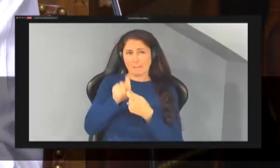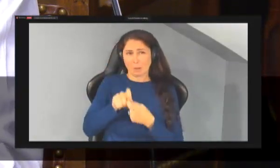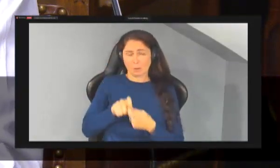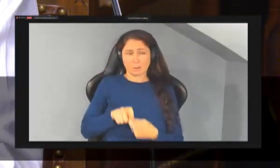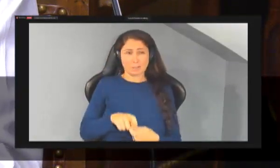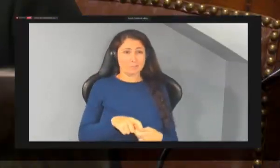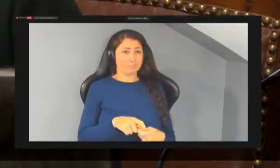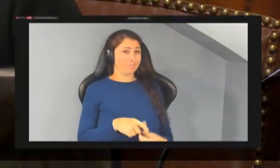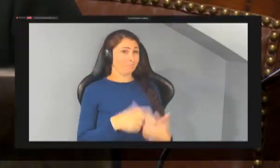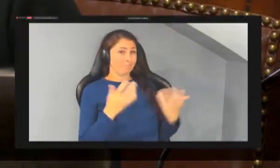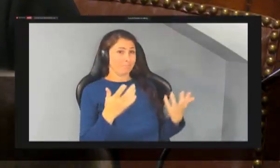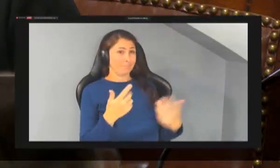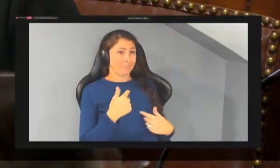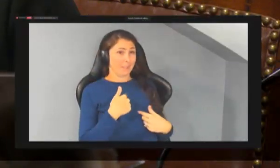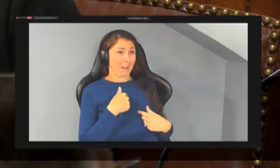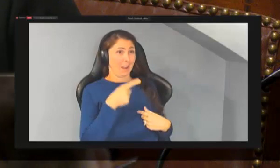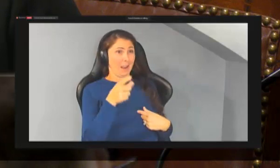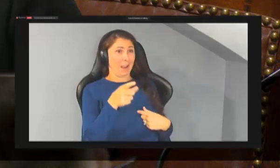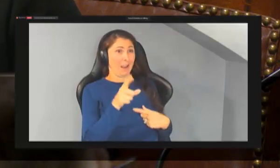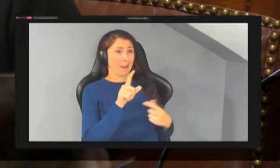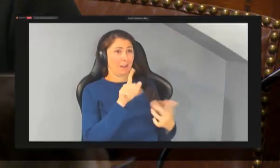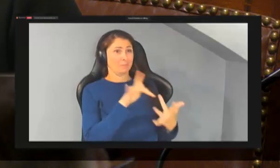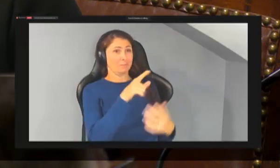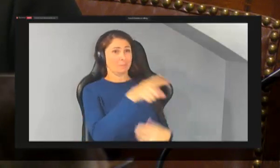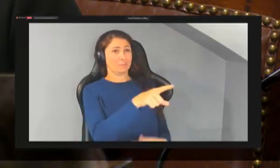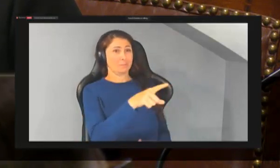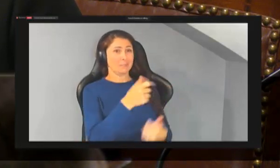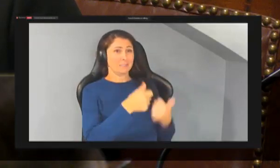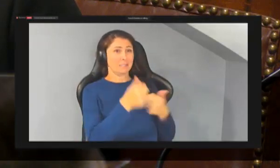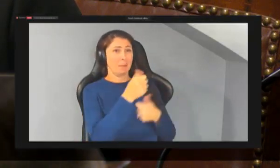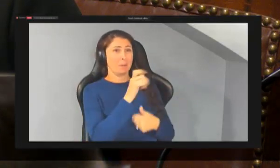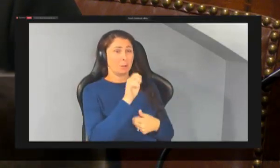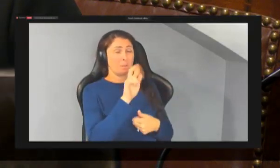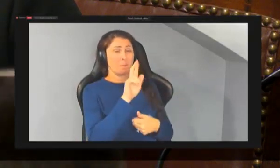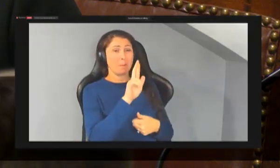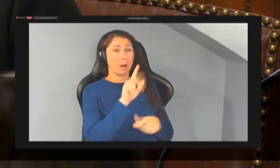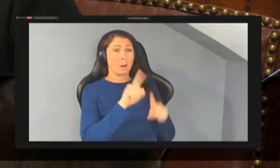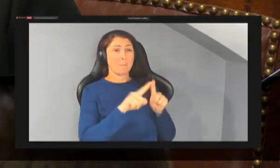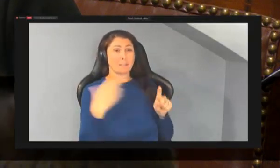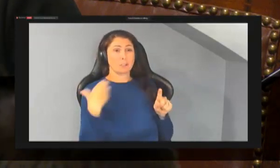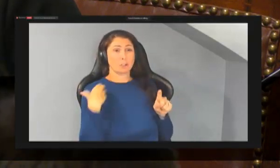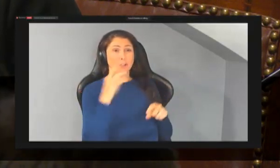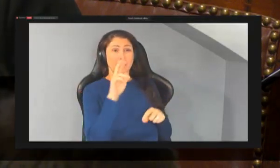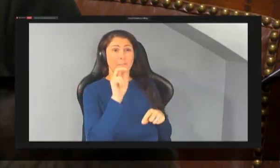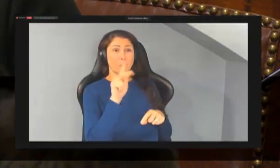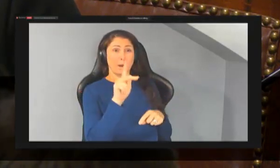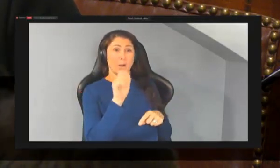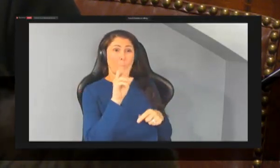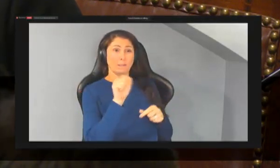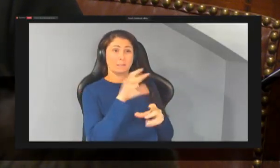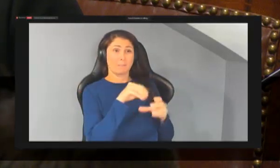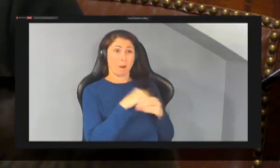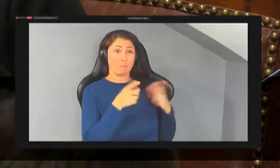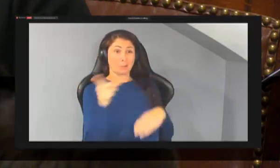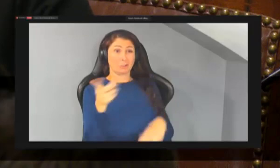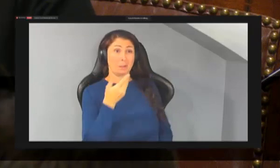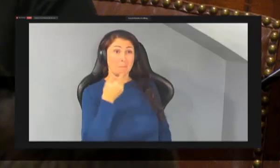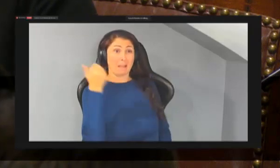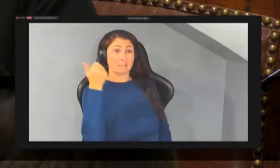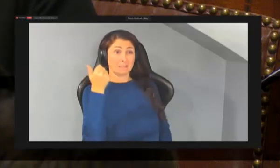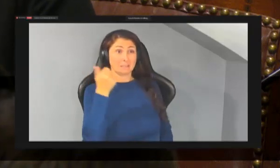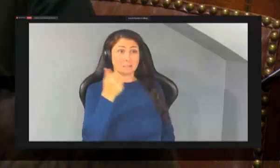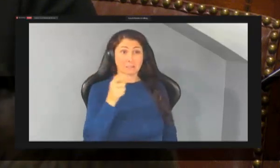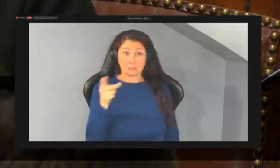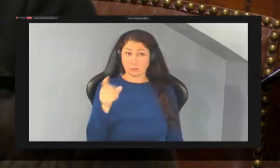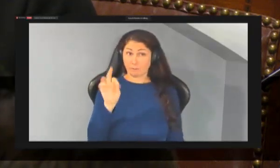I defer to the deputy mayor, but Chief Frank was originally involved with the first discussions with the USDA, so she may be best up. Chief Frank is here if you'd like